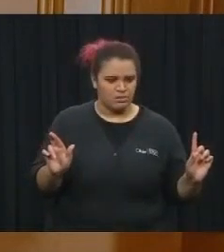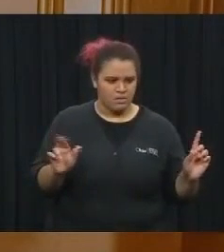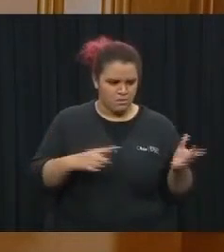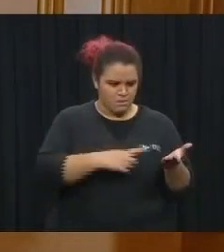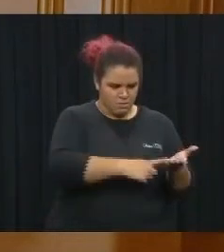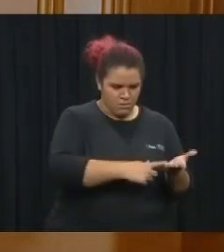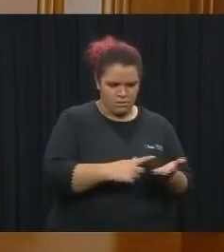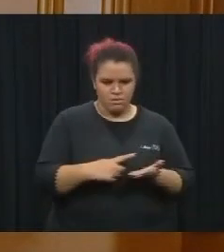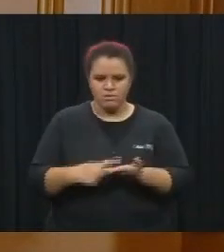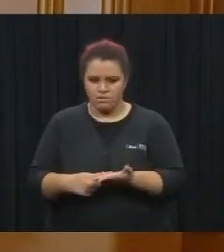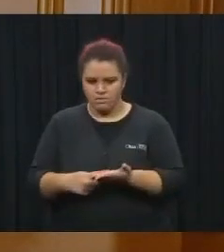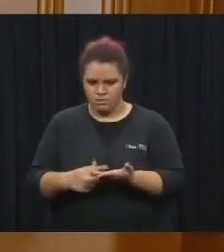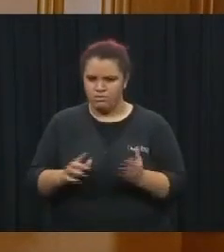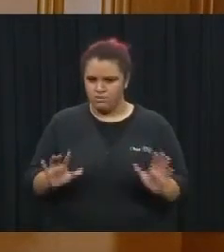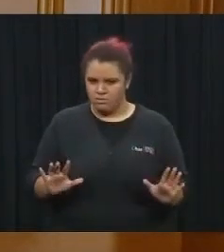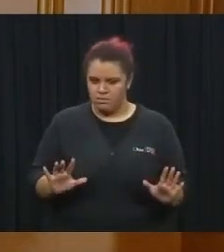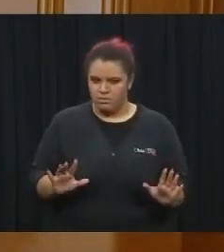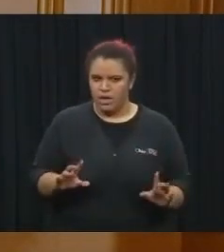Thank you.